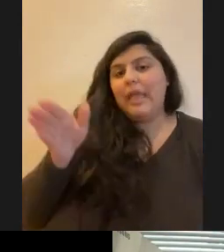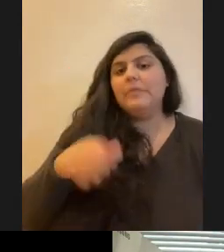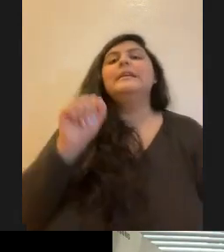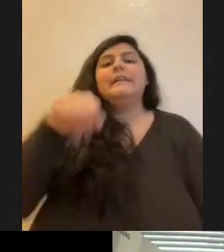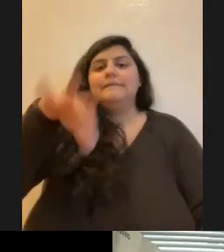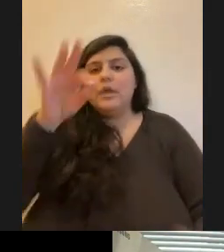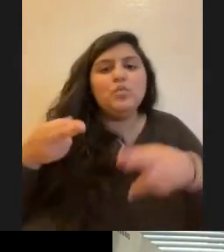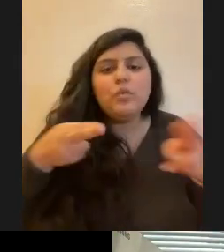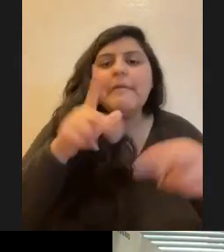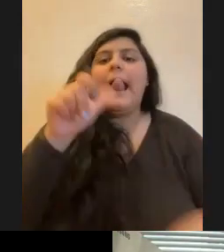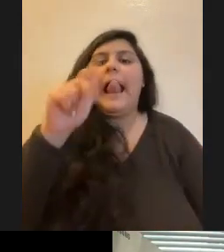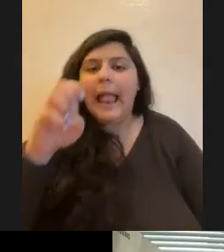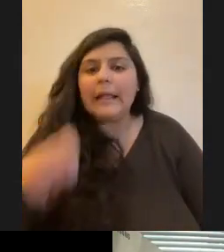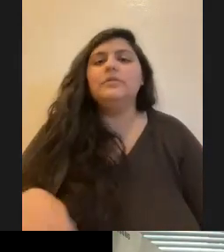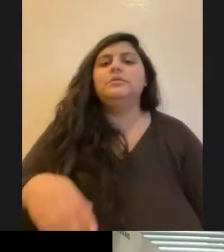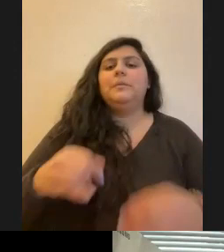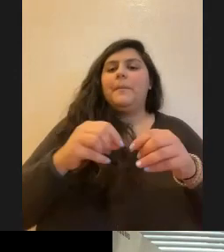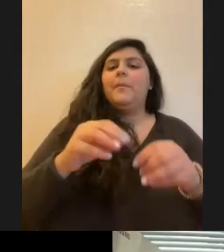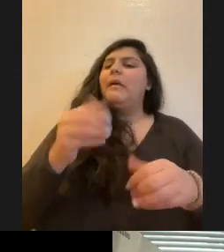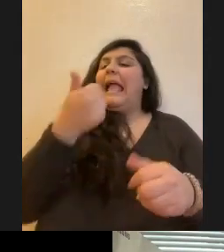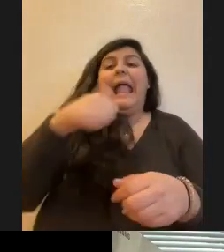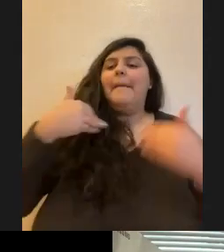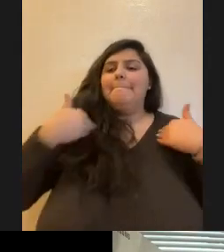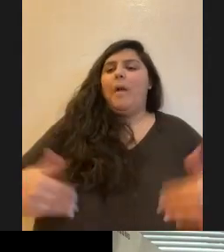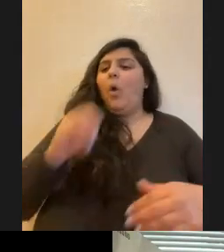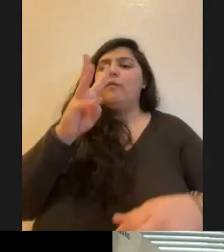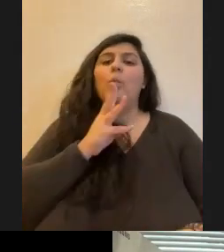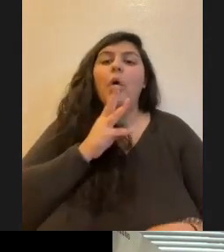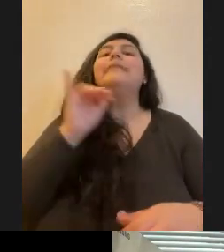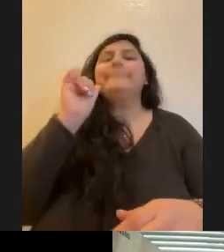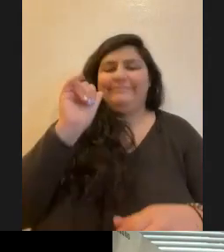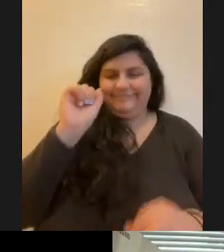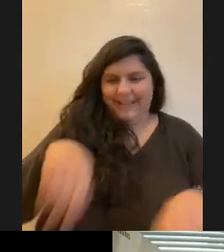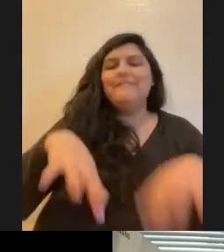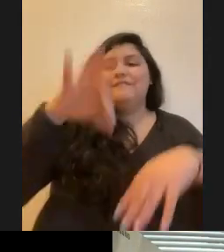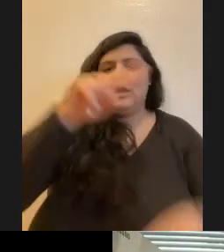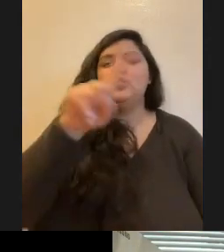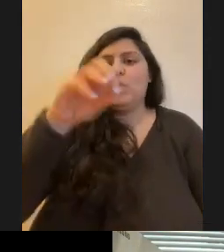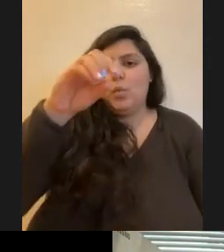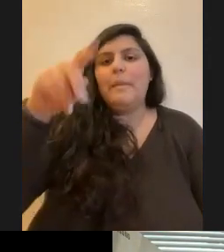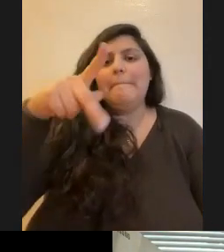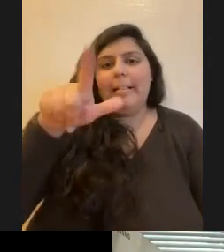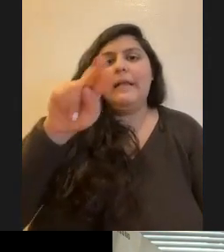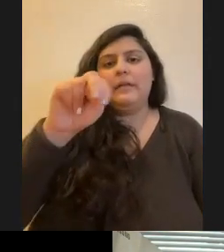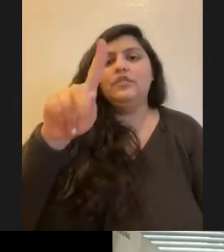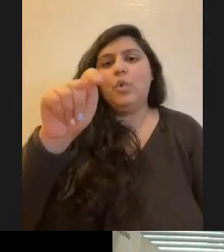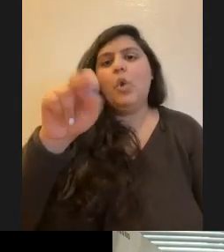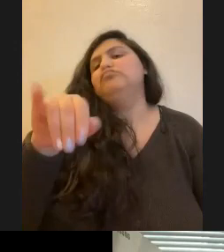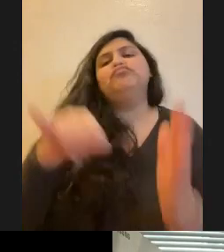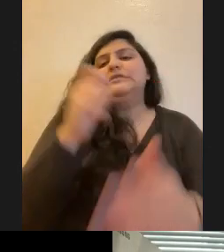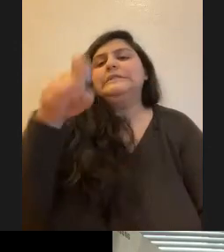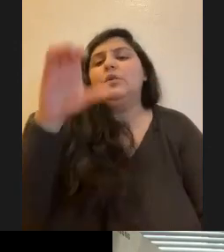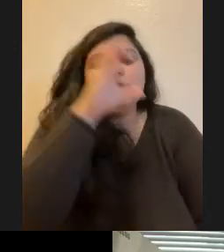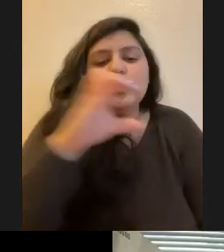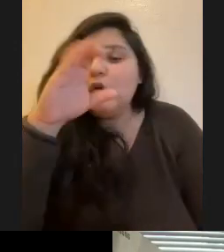ocean, any like active body of water. You can find zooplankton in. So you just have to. It's just a matter of looking for them.